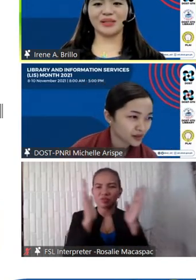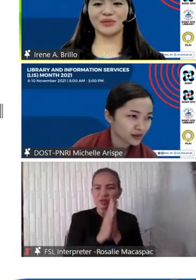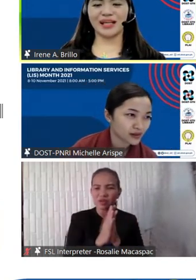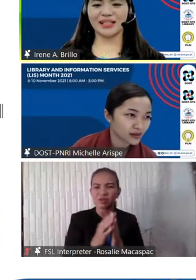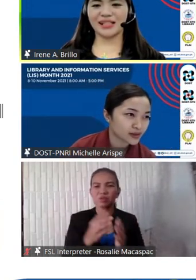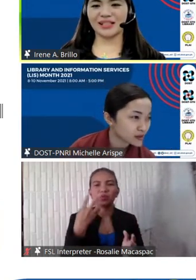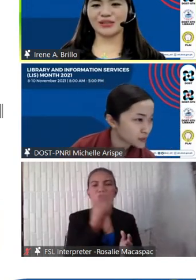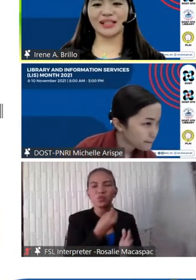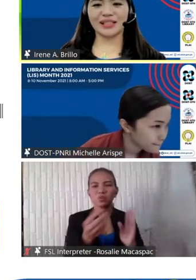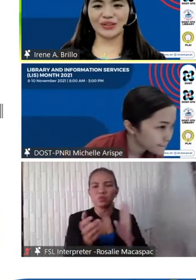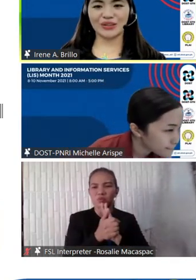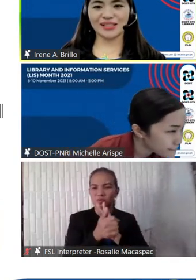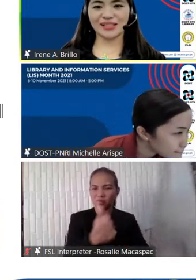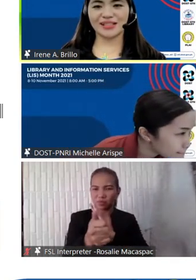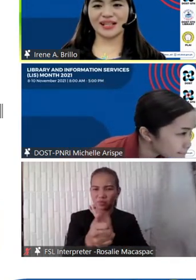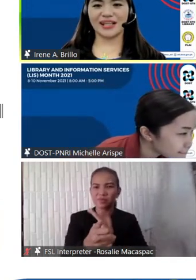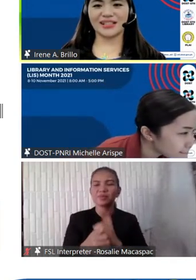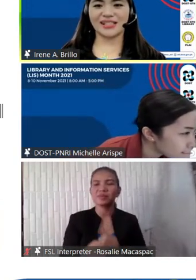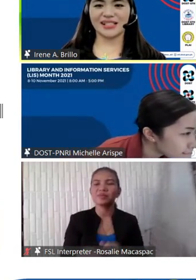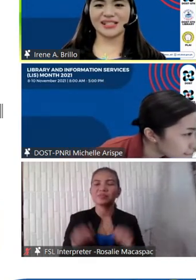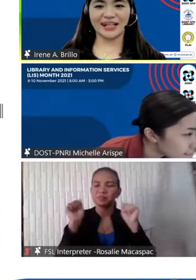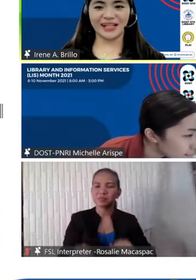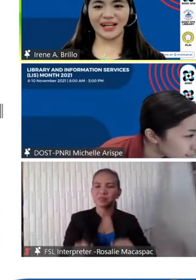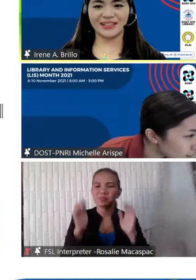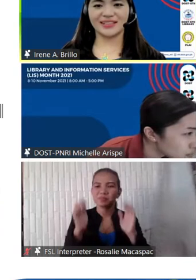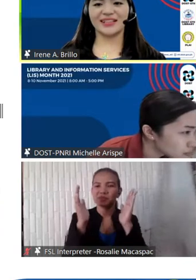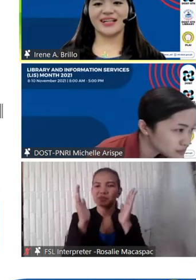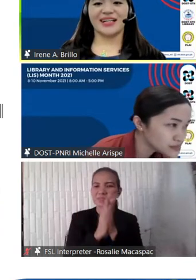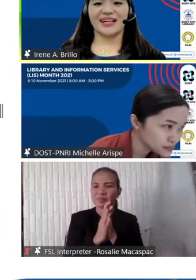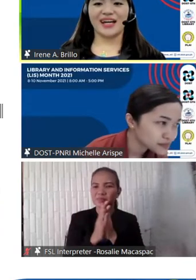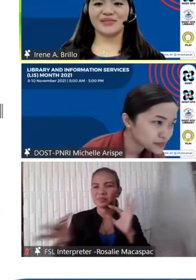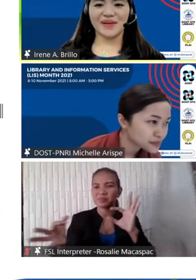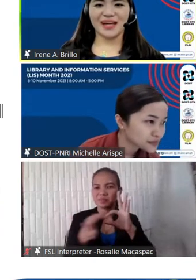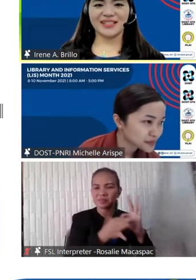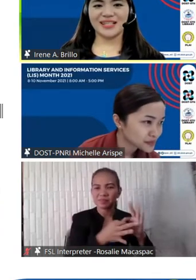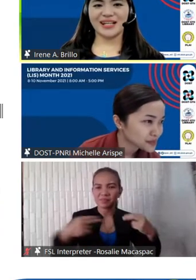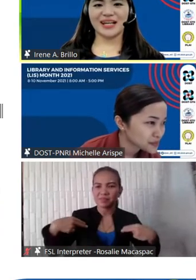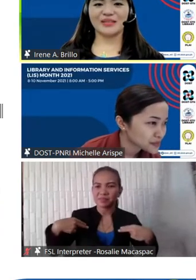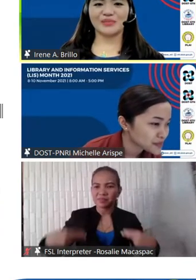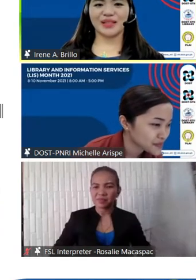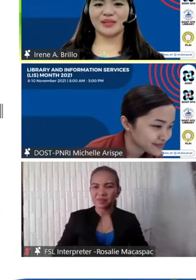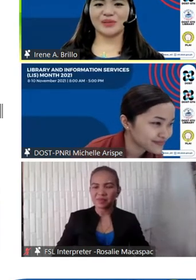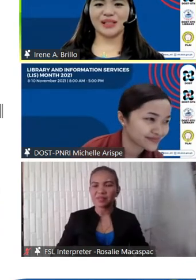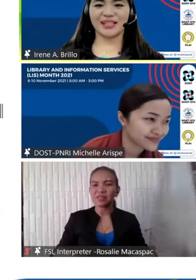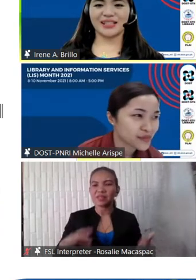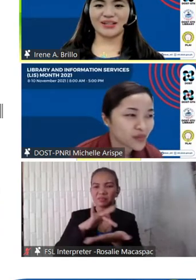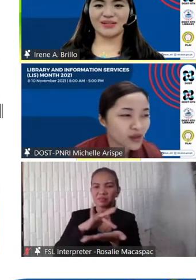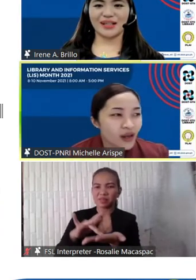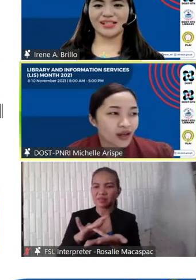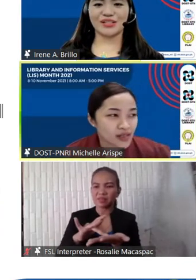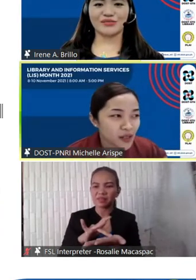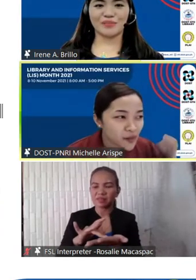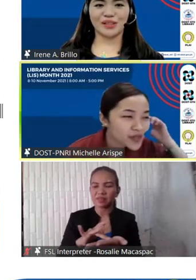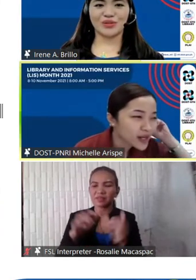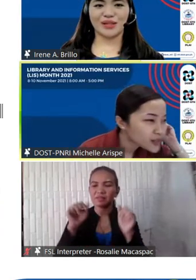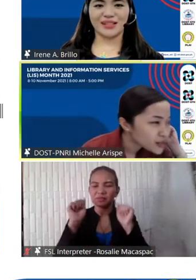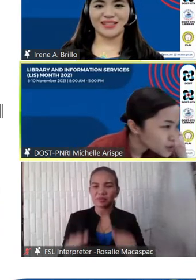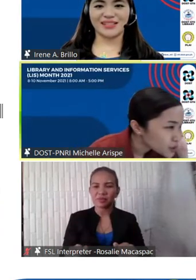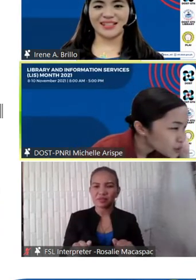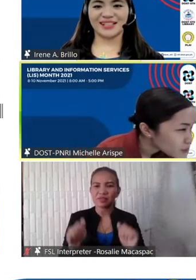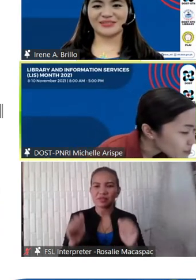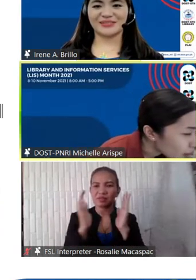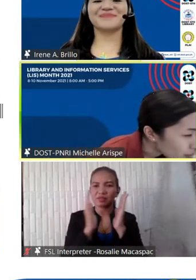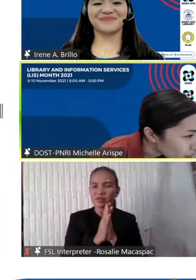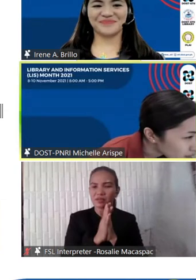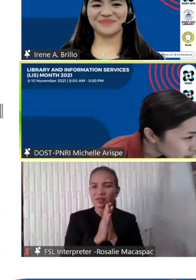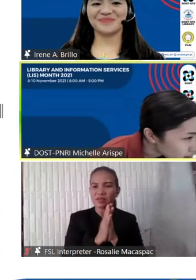So pwede po natin itong itanong since related siya sa health and medicine. Ayan, pwede po natin tanungin sa November. Sige, Ms.